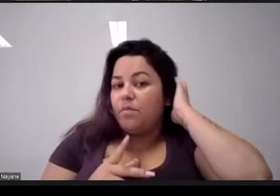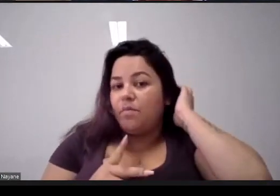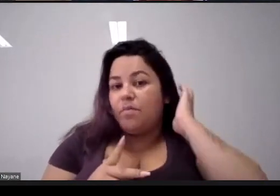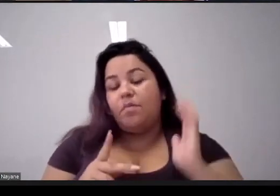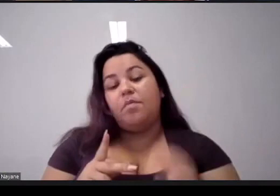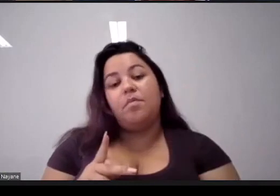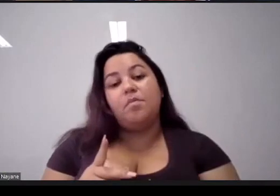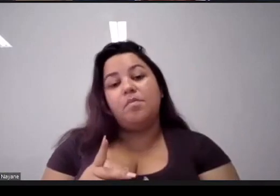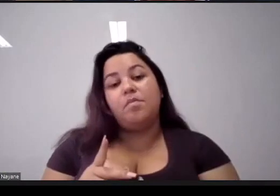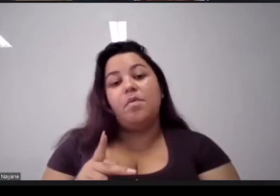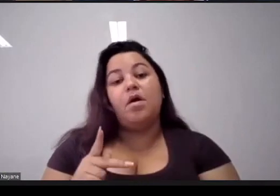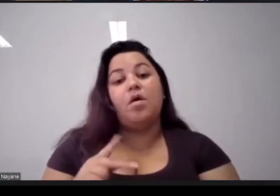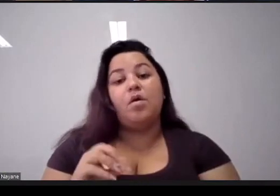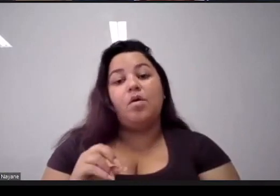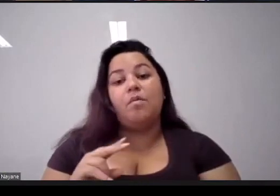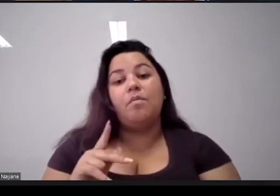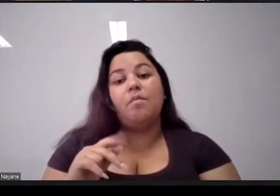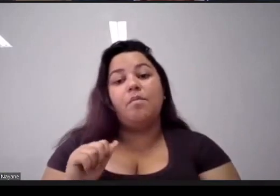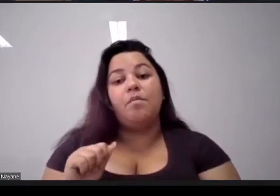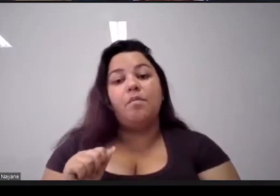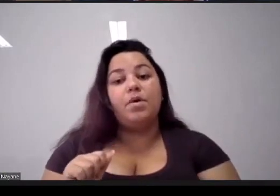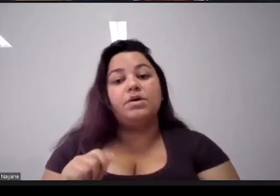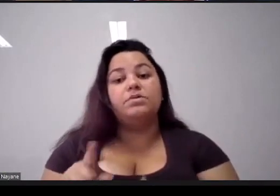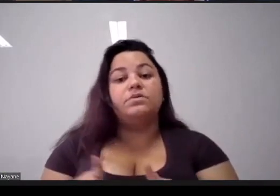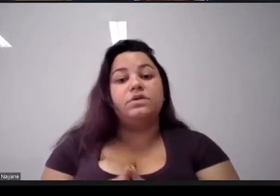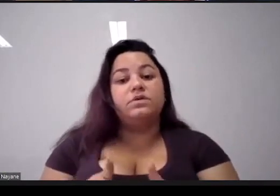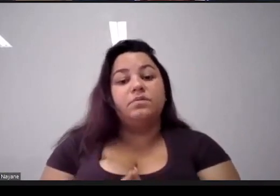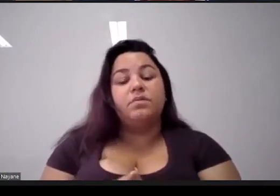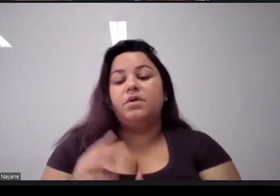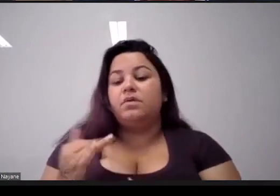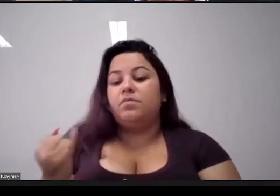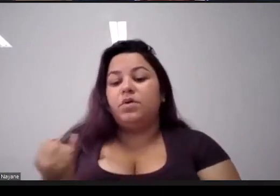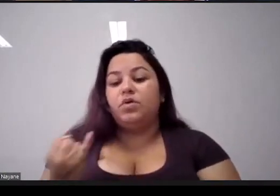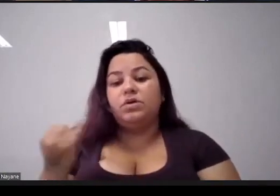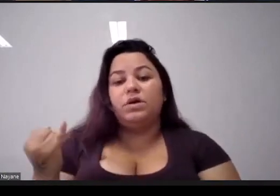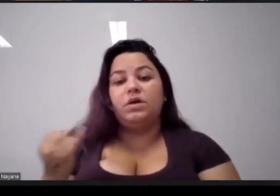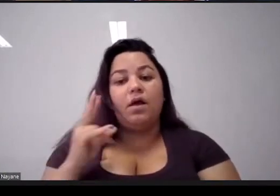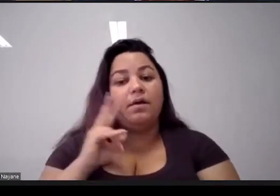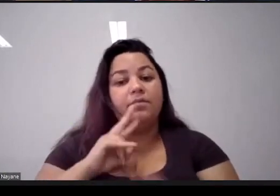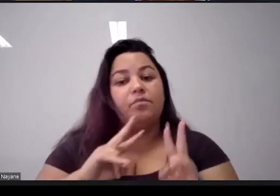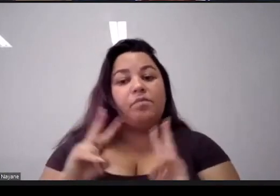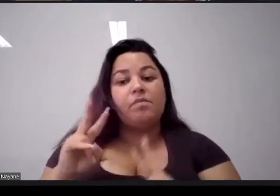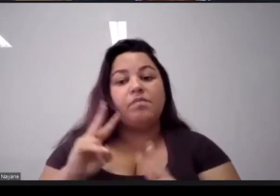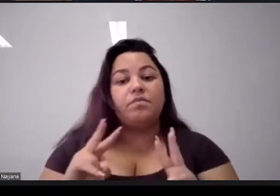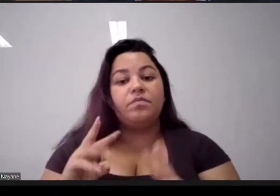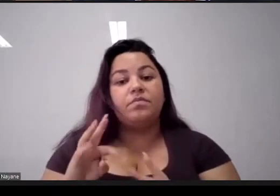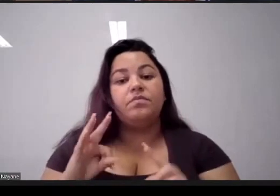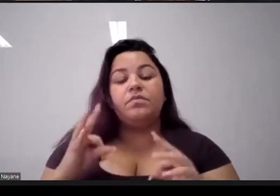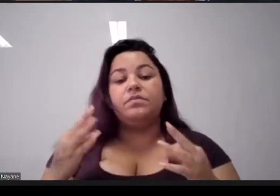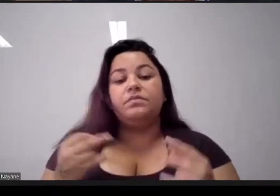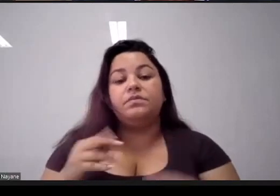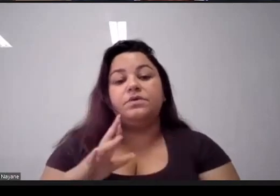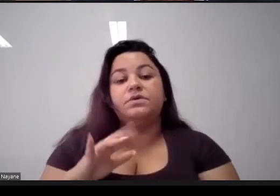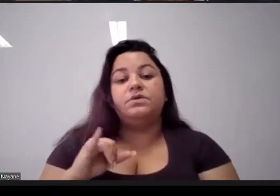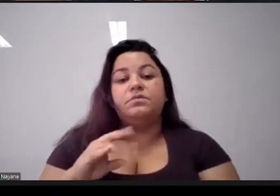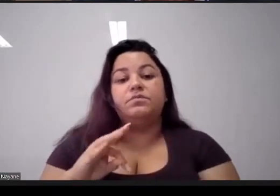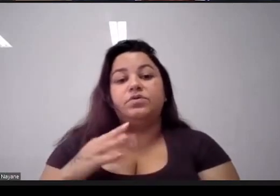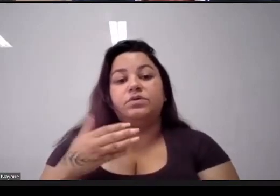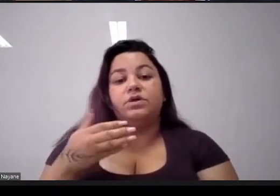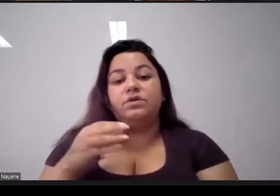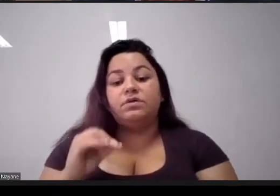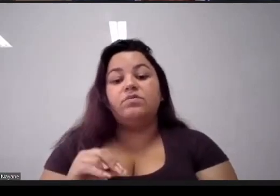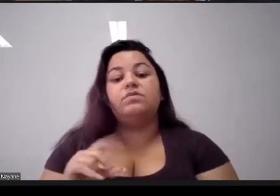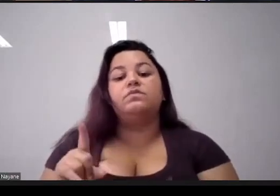the ones that are not able to save, it's fundamental for us to review the